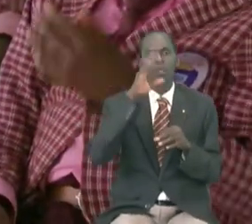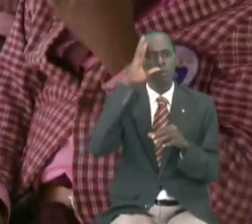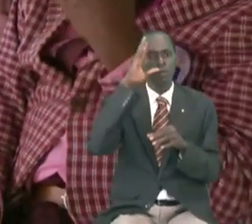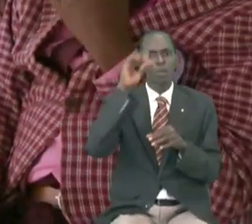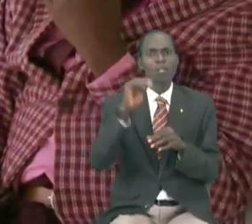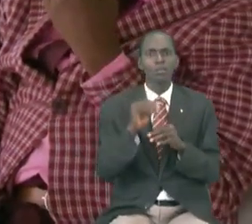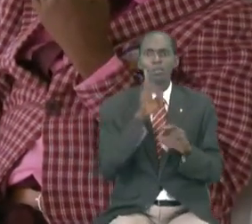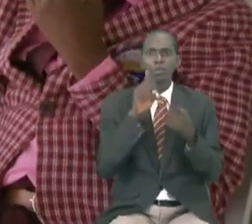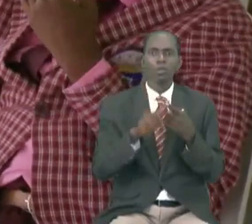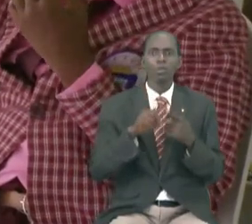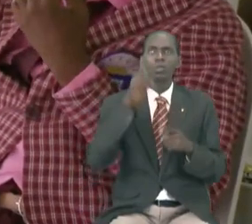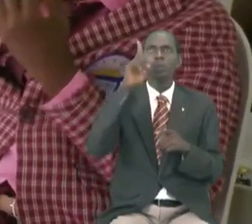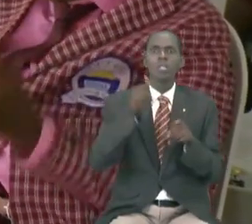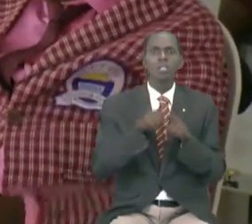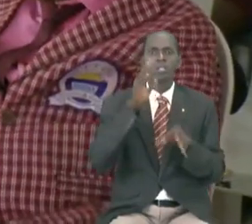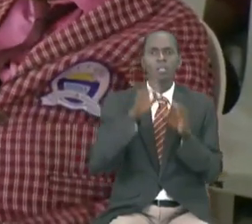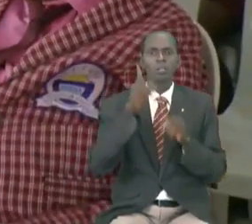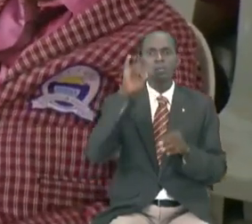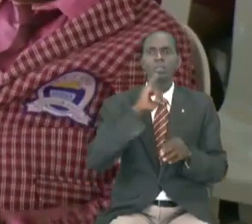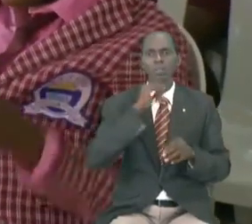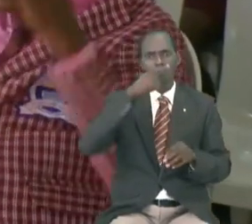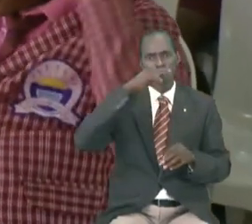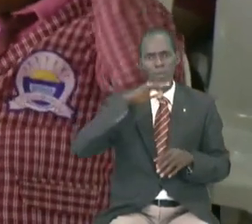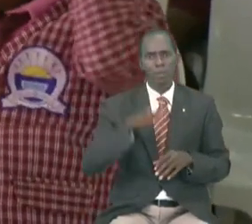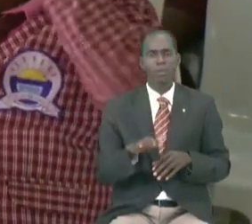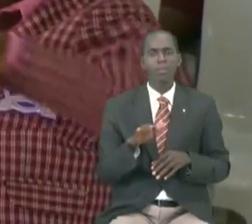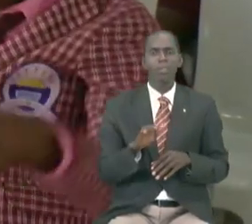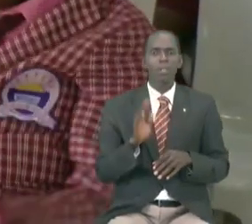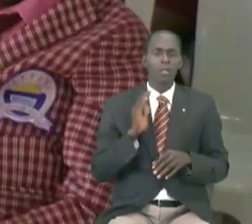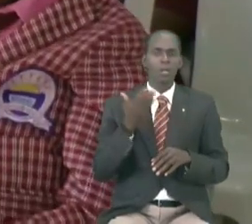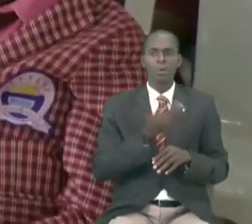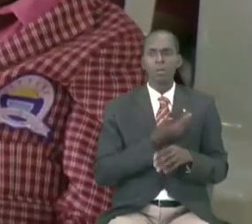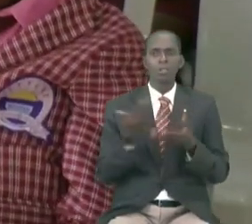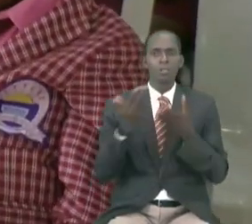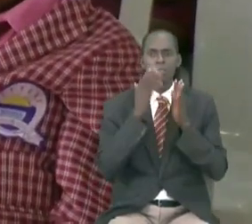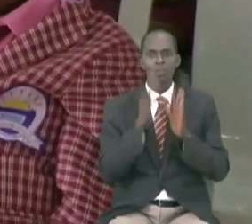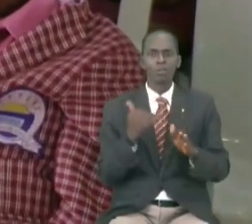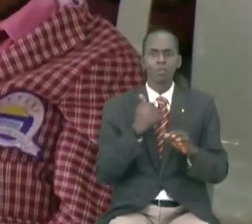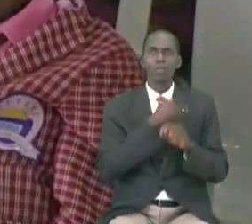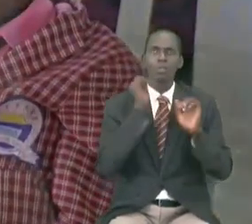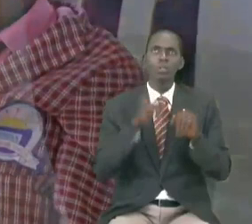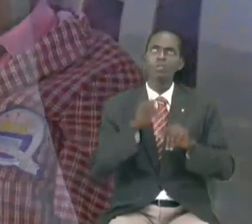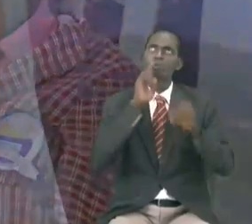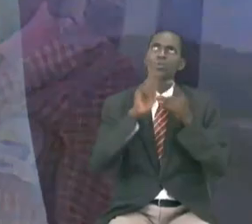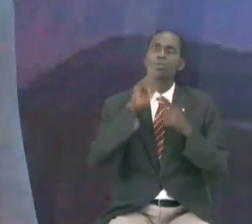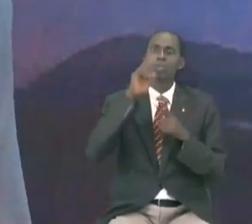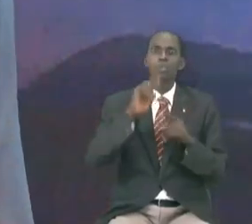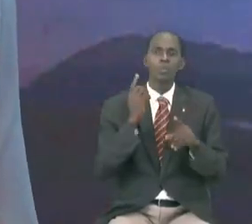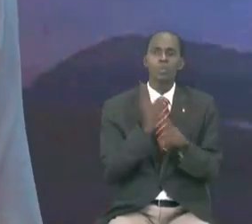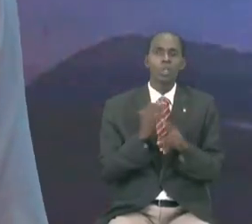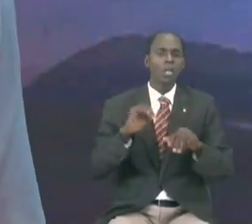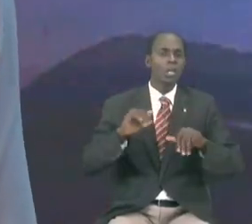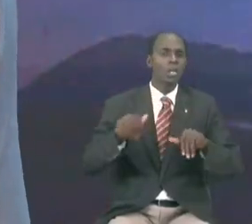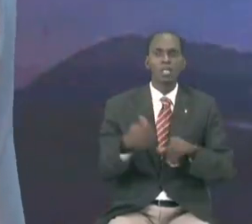him anyhow. Even though God is compassionate, yet God is not going to stomach